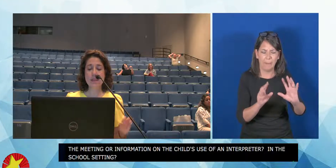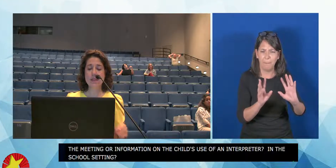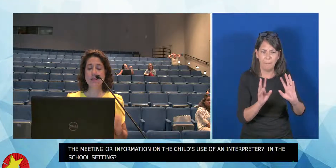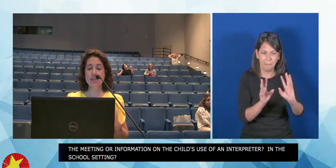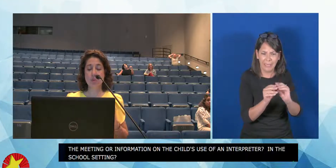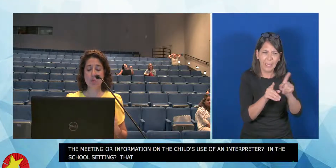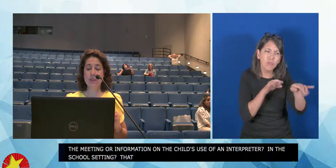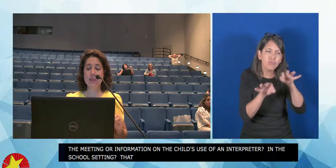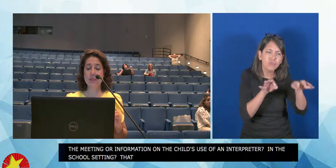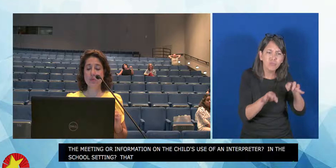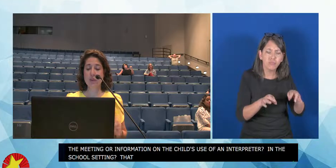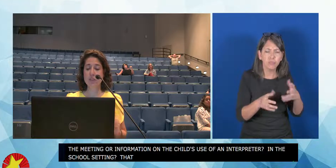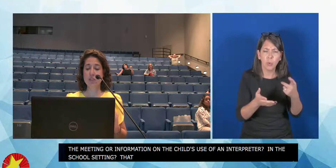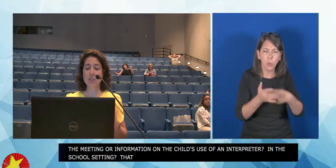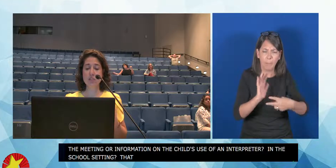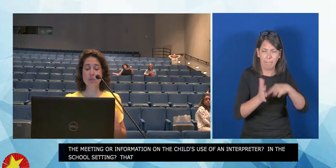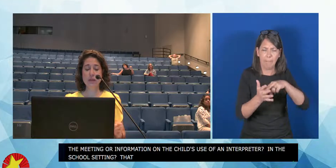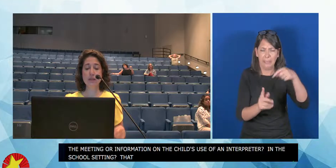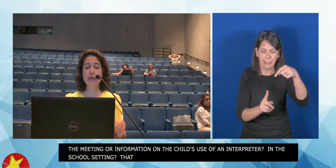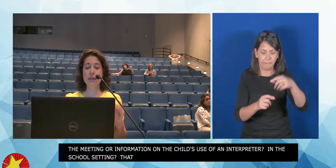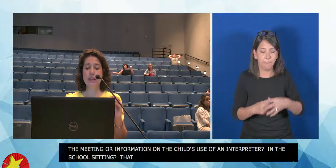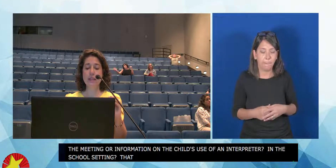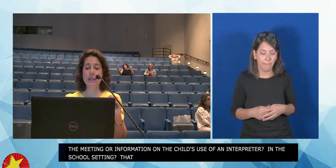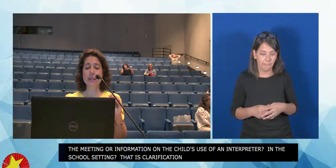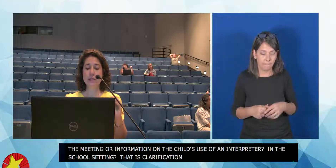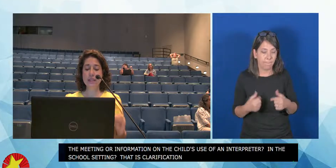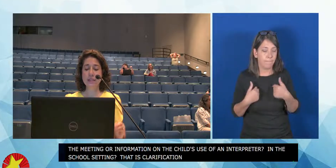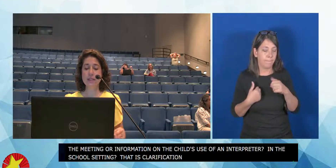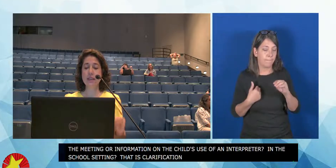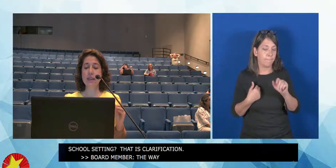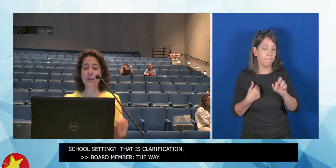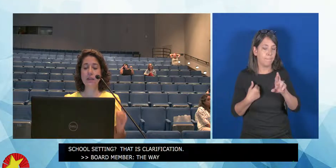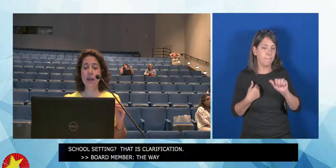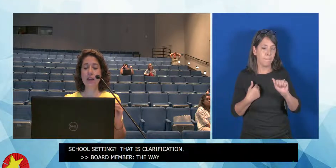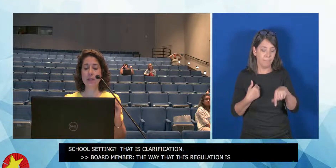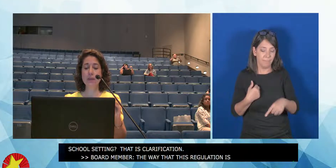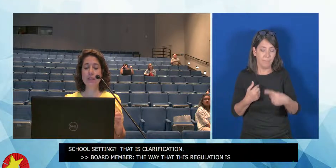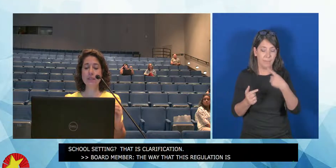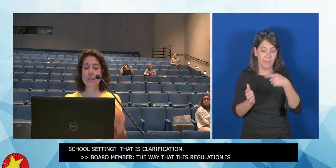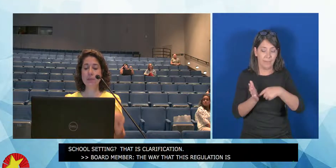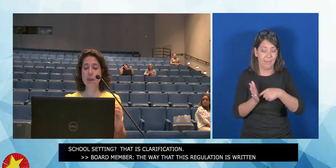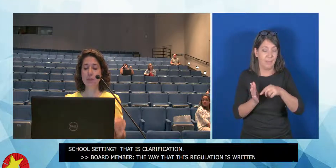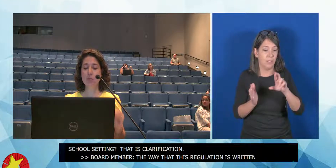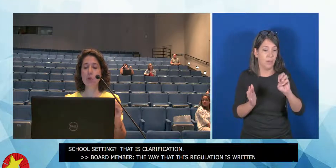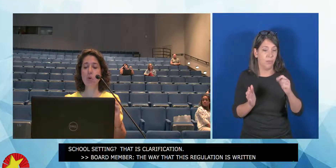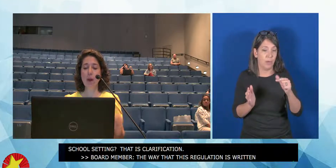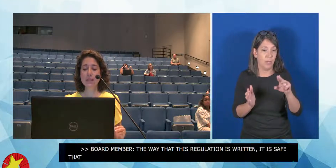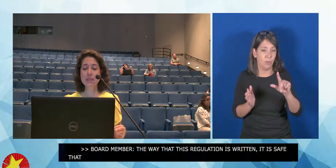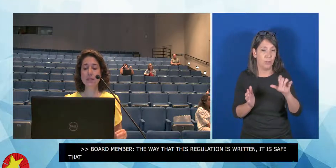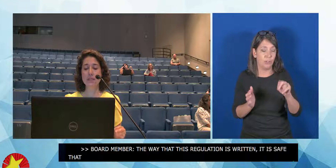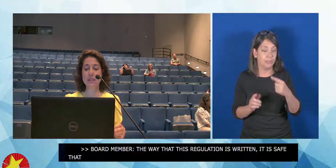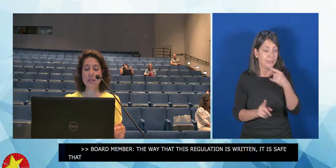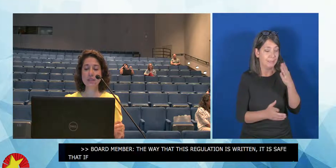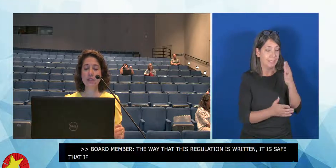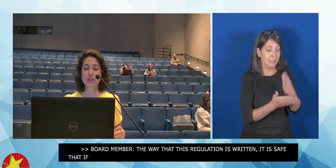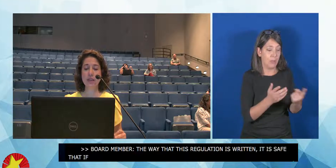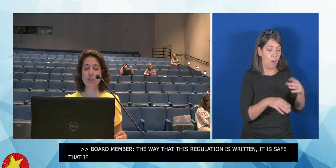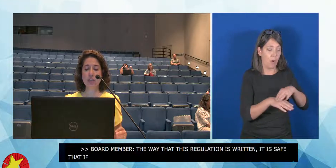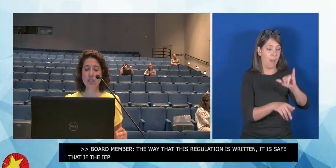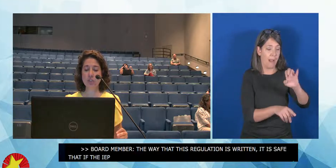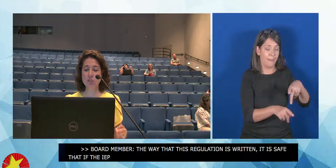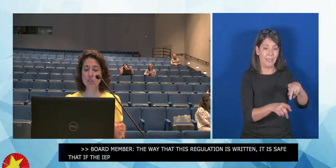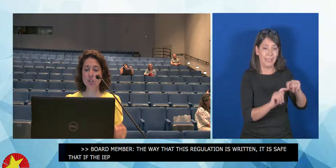that this regulation is written, it states that if the IEP team member requests the attendance of